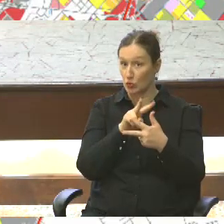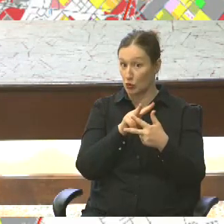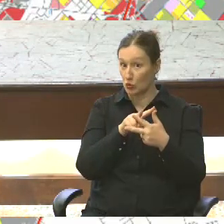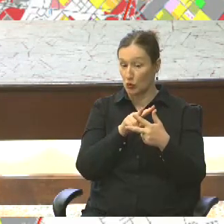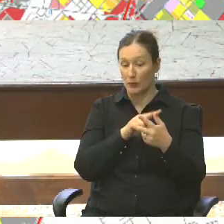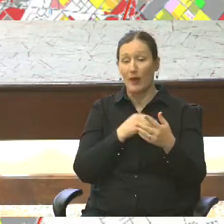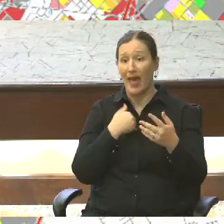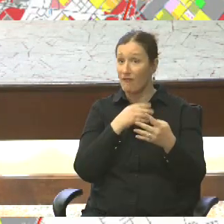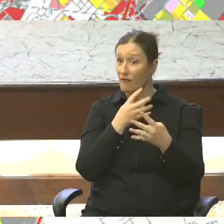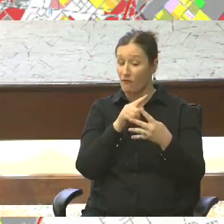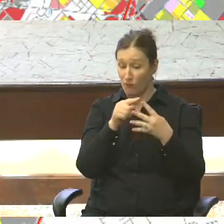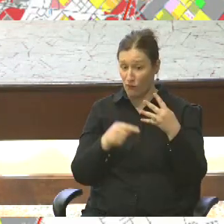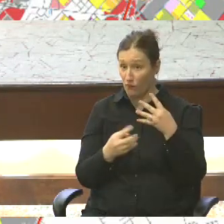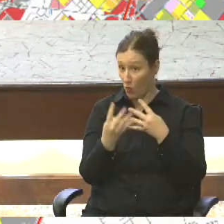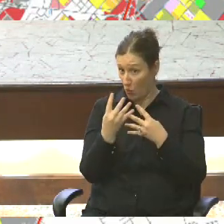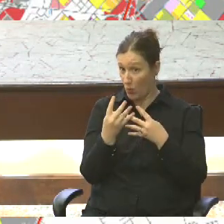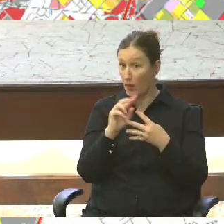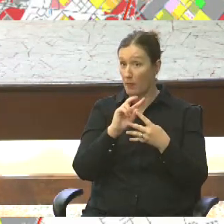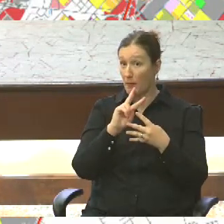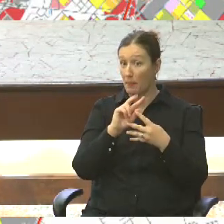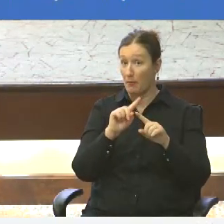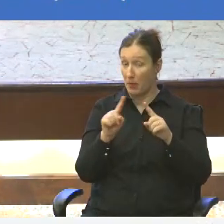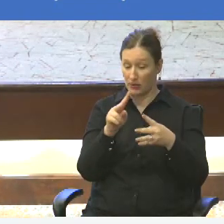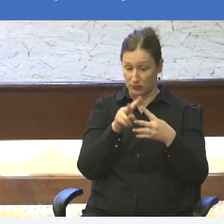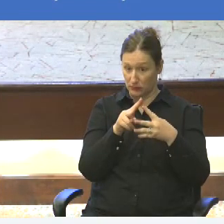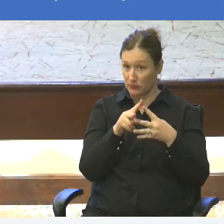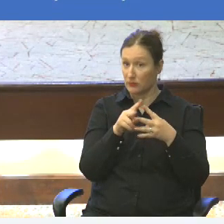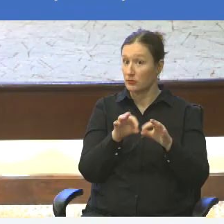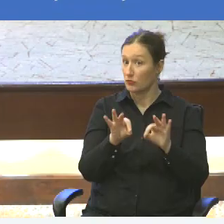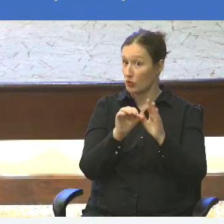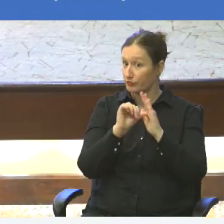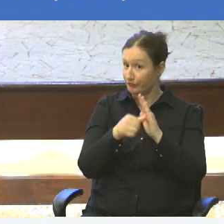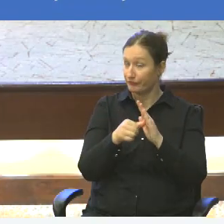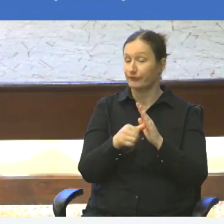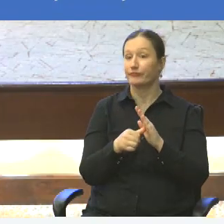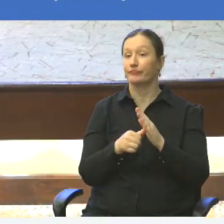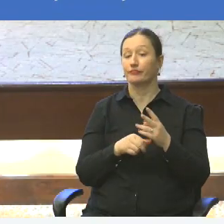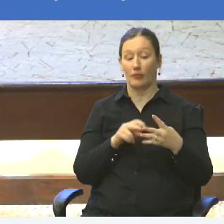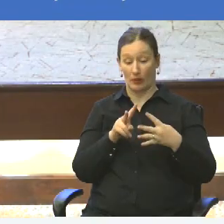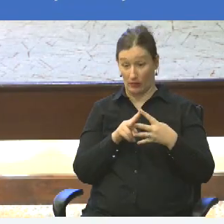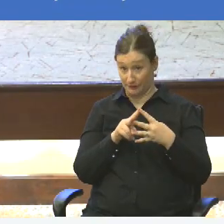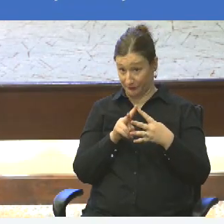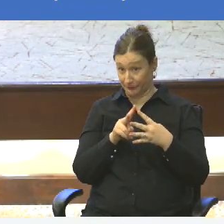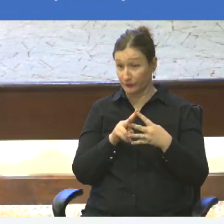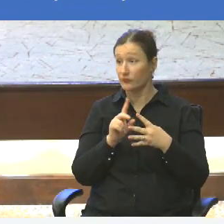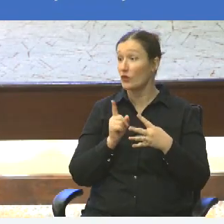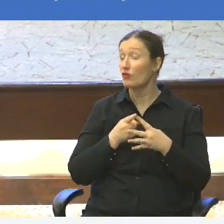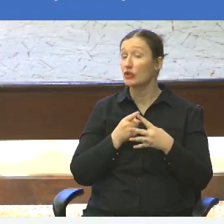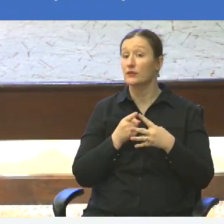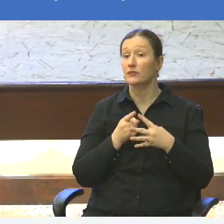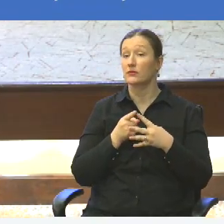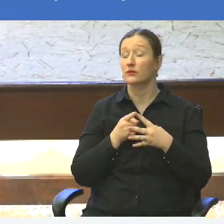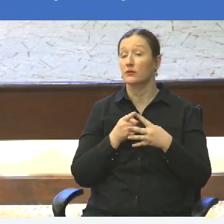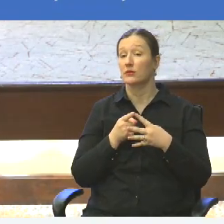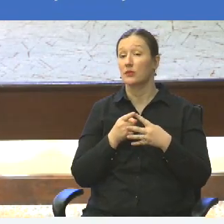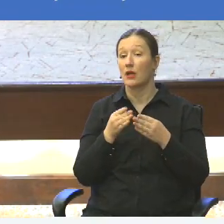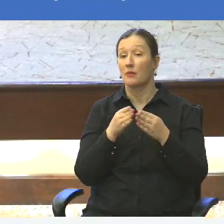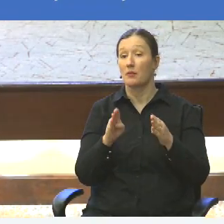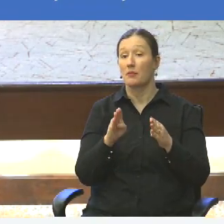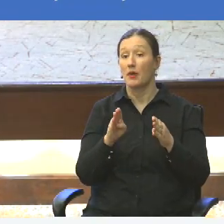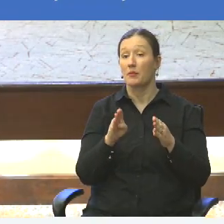recommended for approval by Plan Commission. The 2 that I wanted to highlight, the first being Public